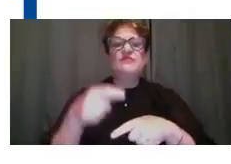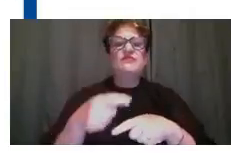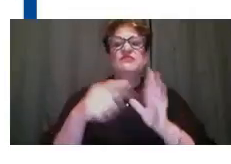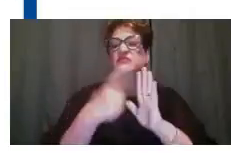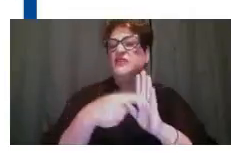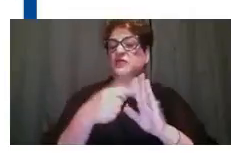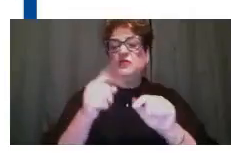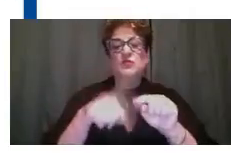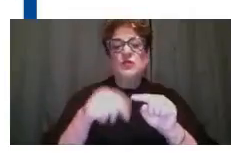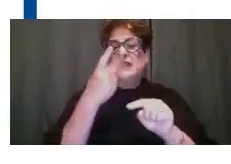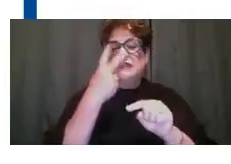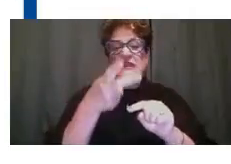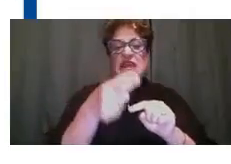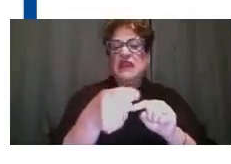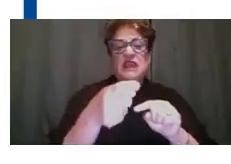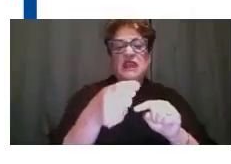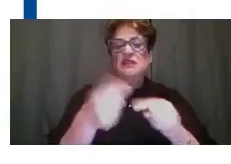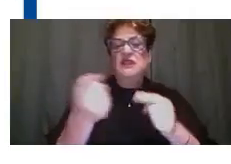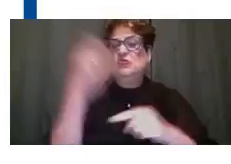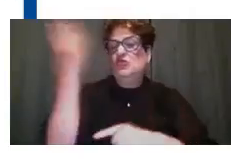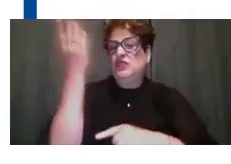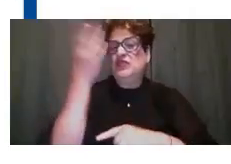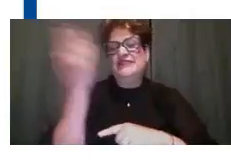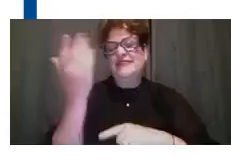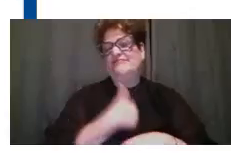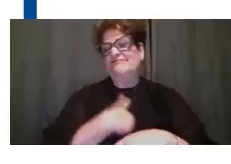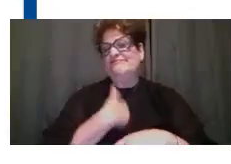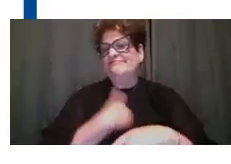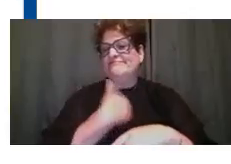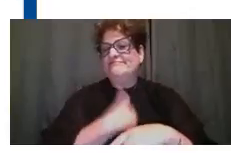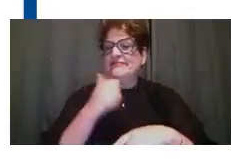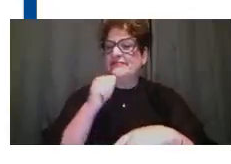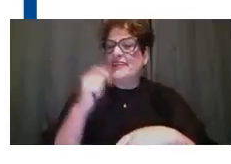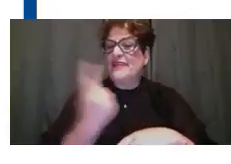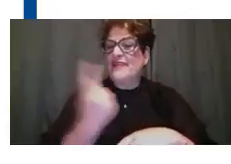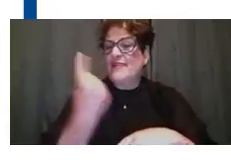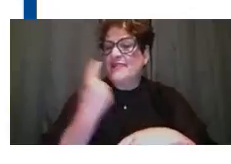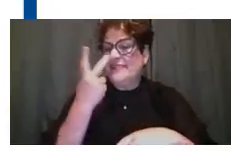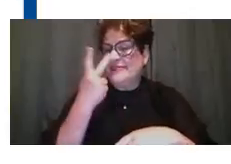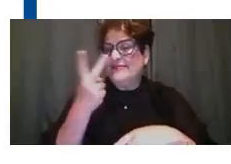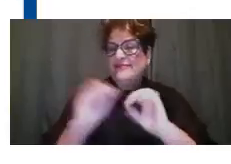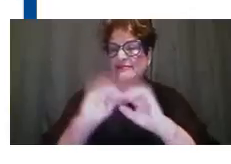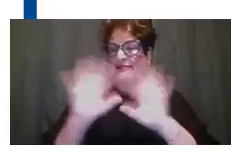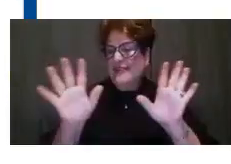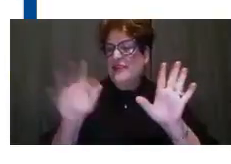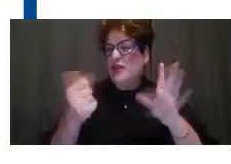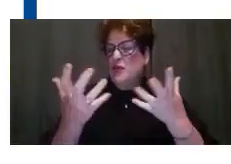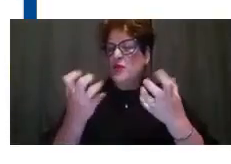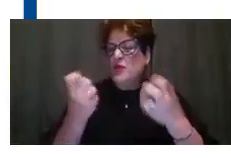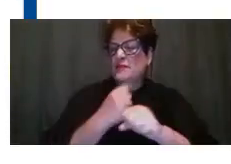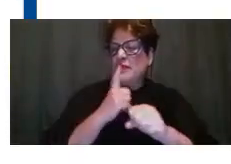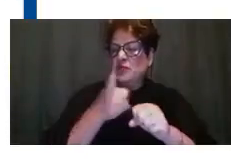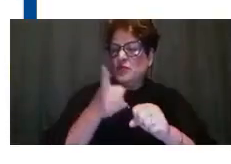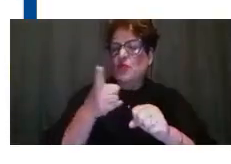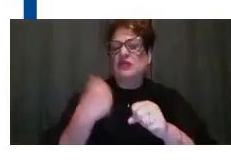the presenters. We do apologize for the inconvenience, but we want to make sure that this live meeting and recording